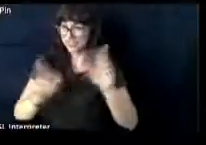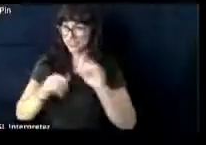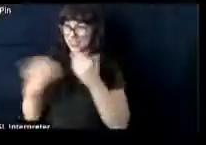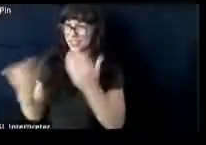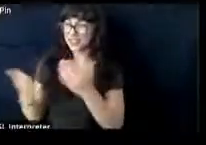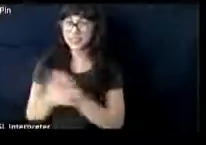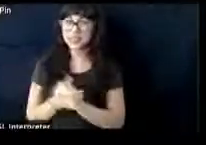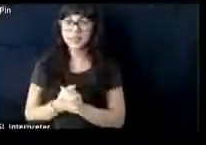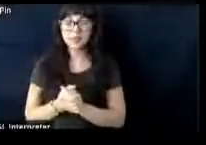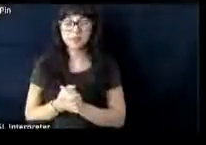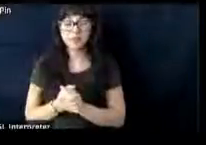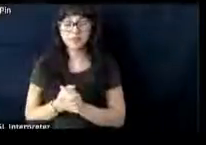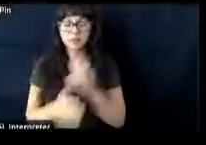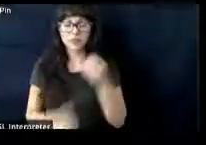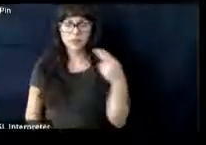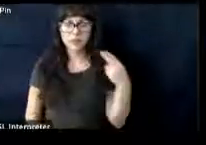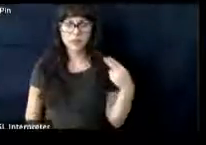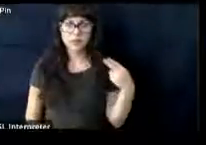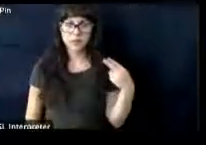Oh.